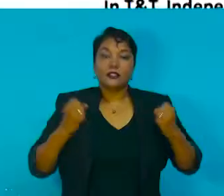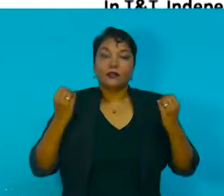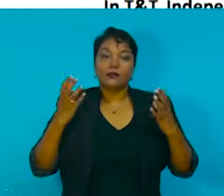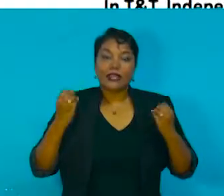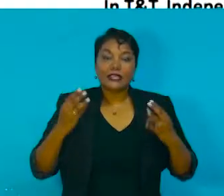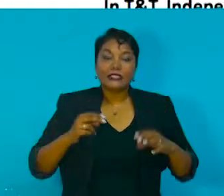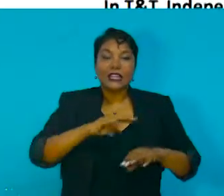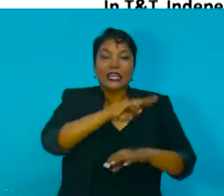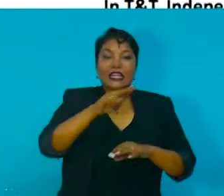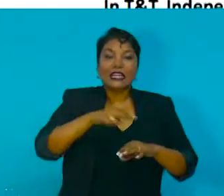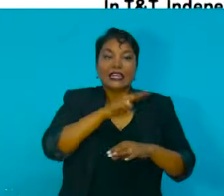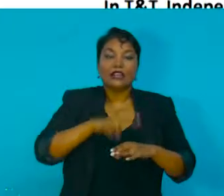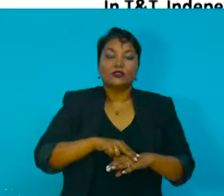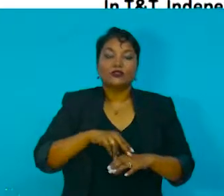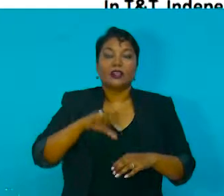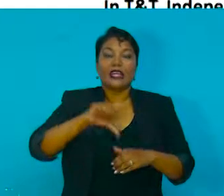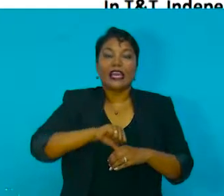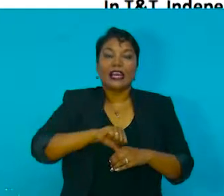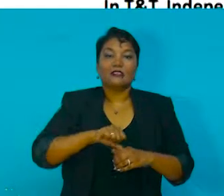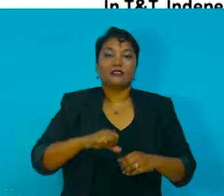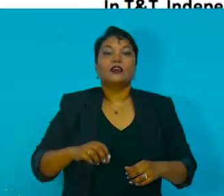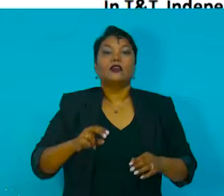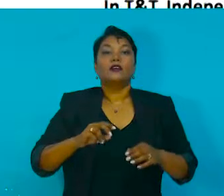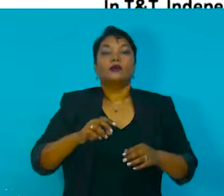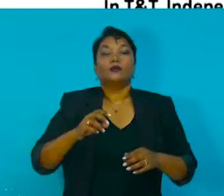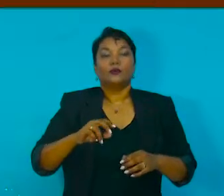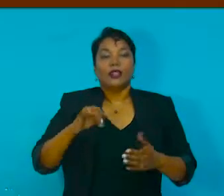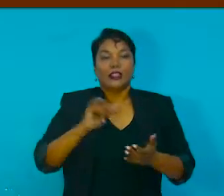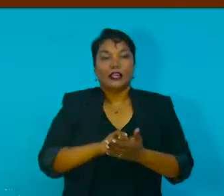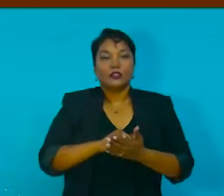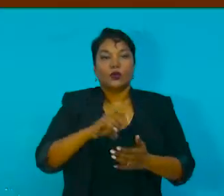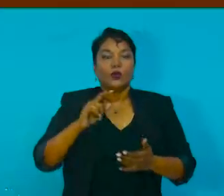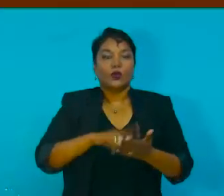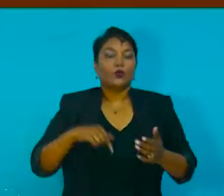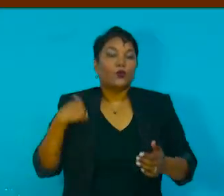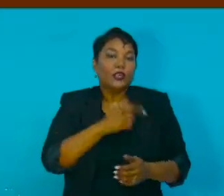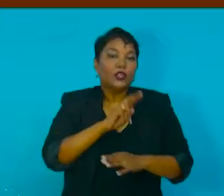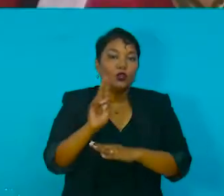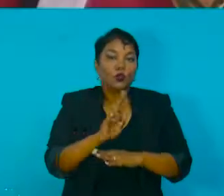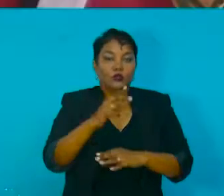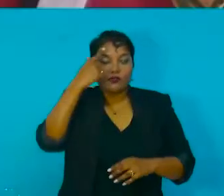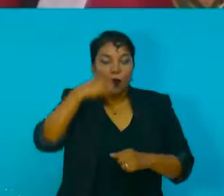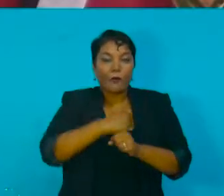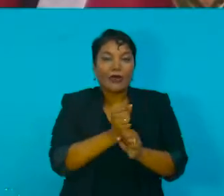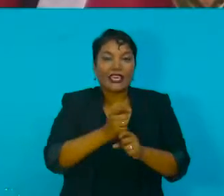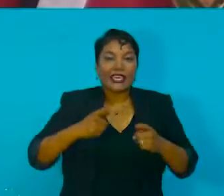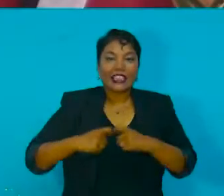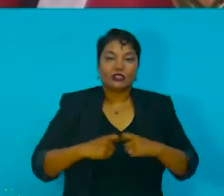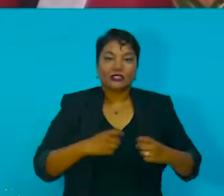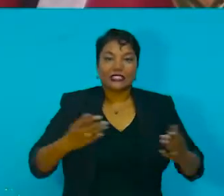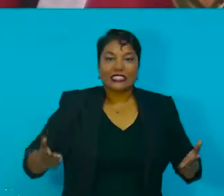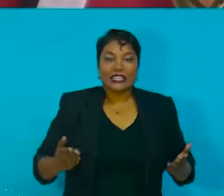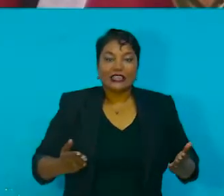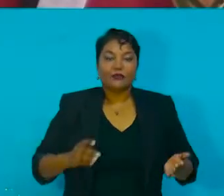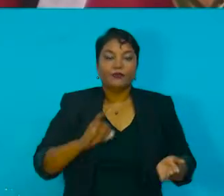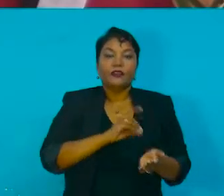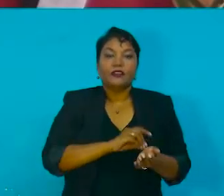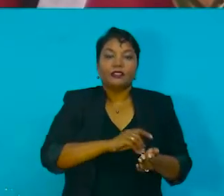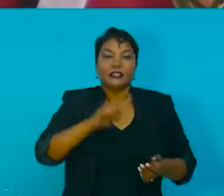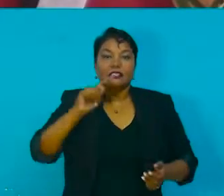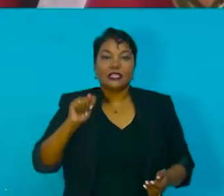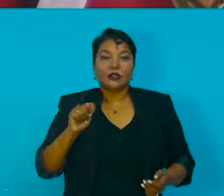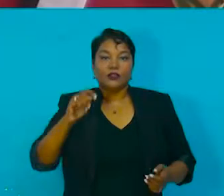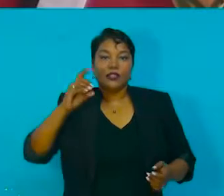is exactly what is used in a variety of ways to generate electricity. Dr. Thackeray Driver, CEO of the